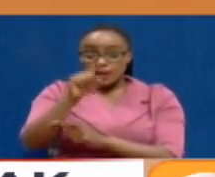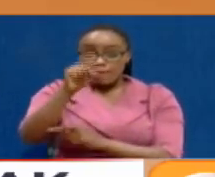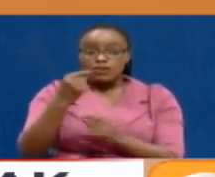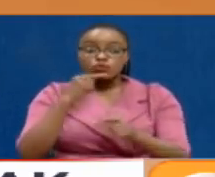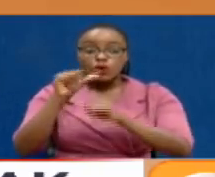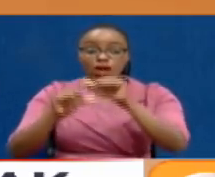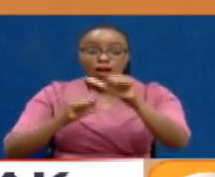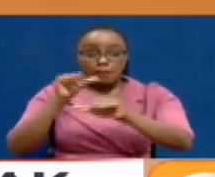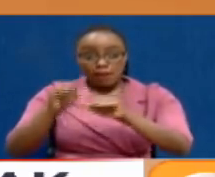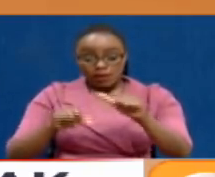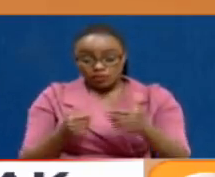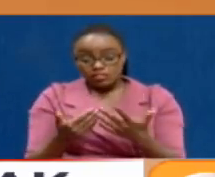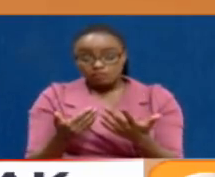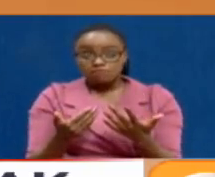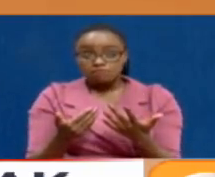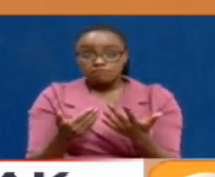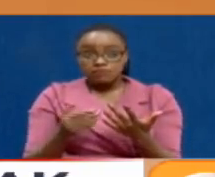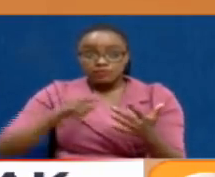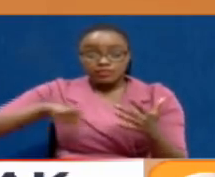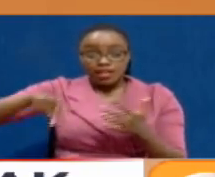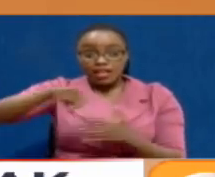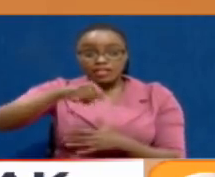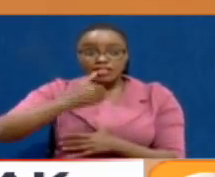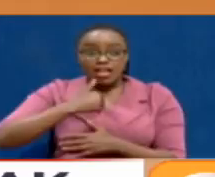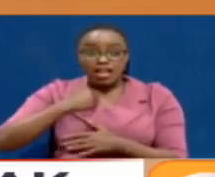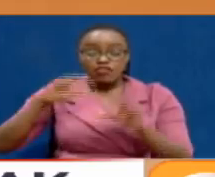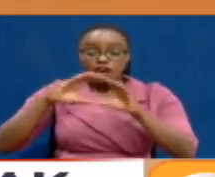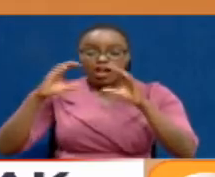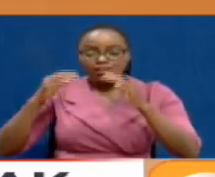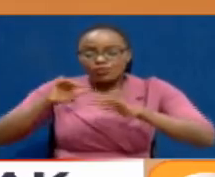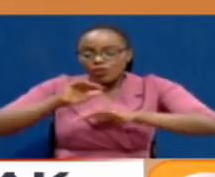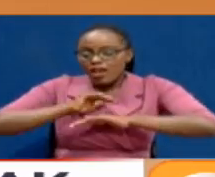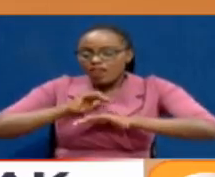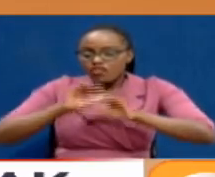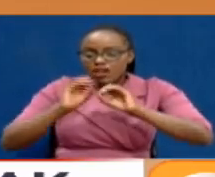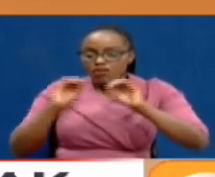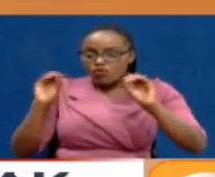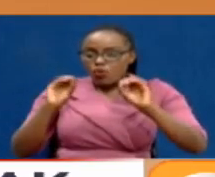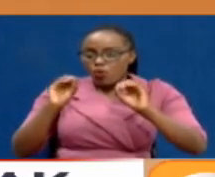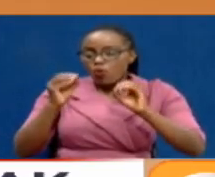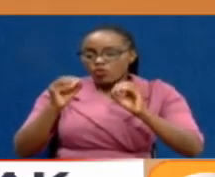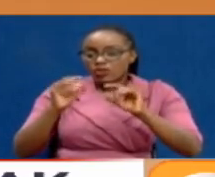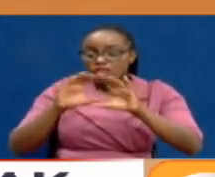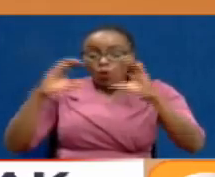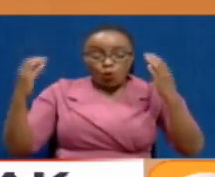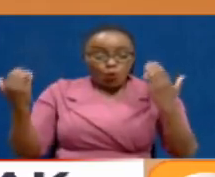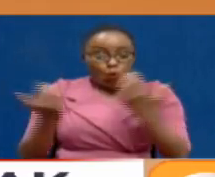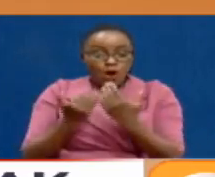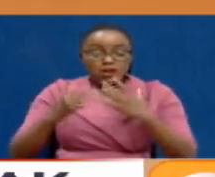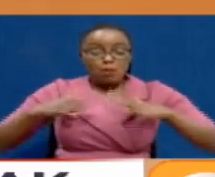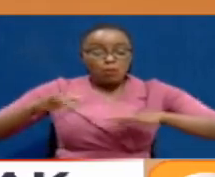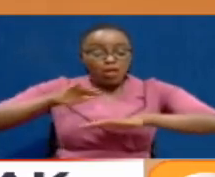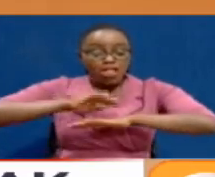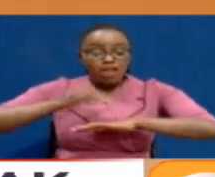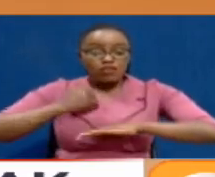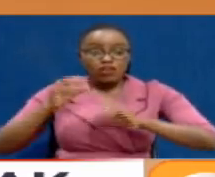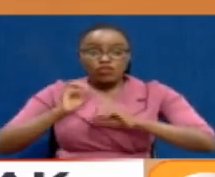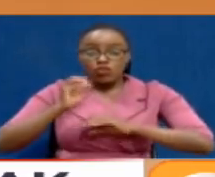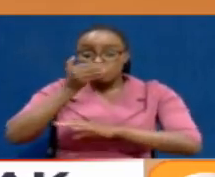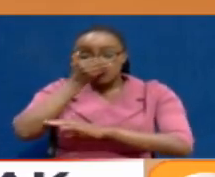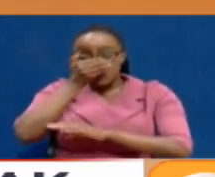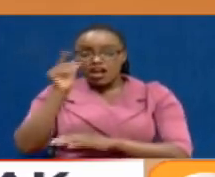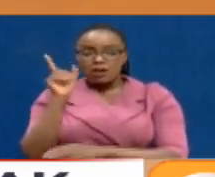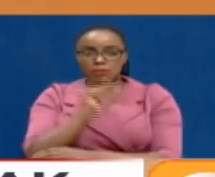that we are having a global shortage in terms of the supply chain has really